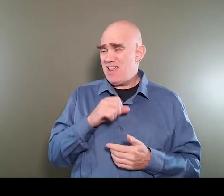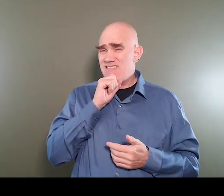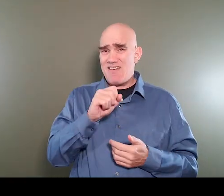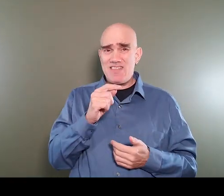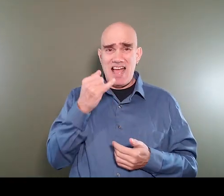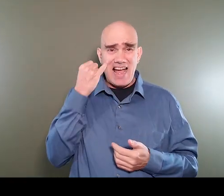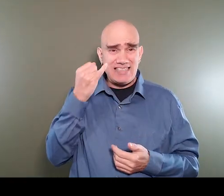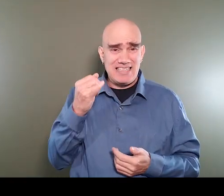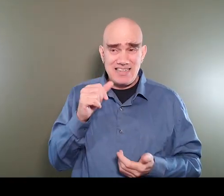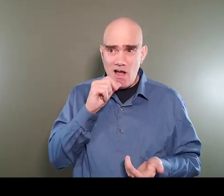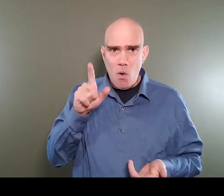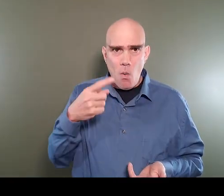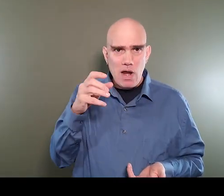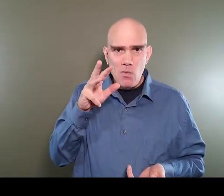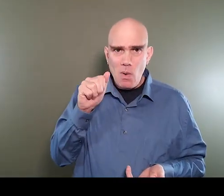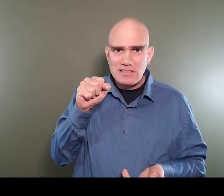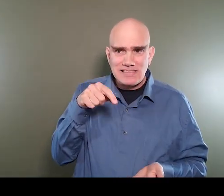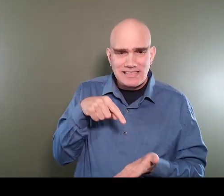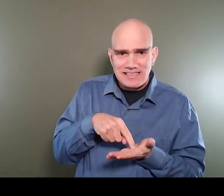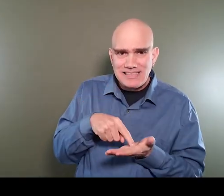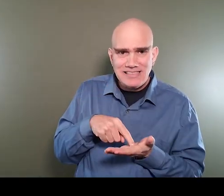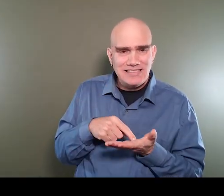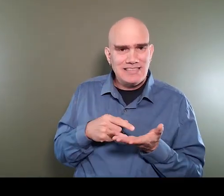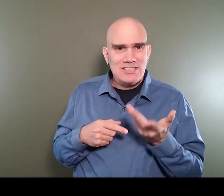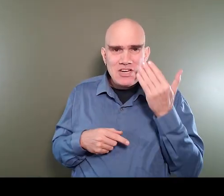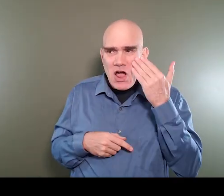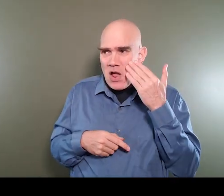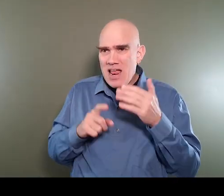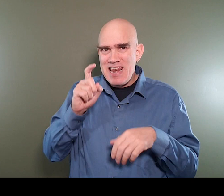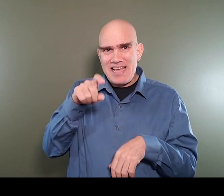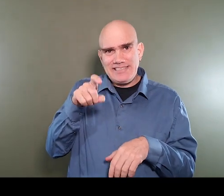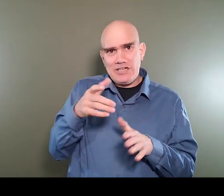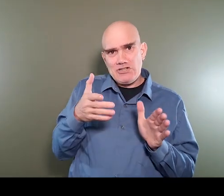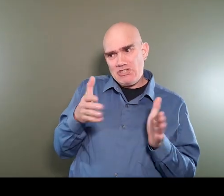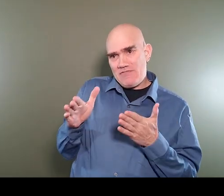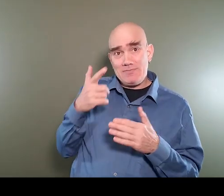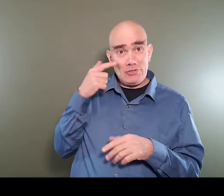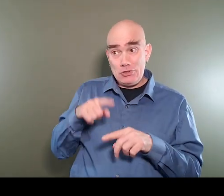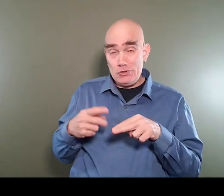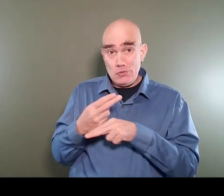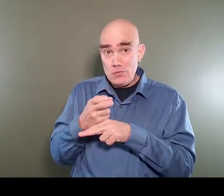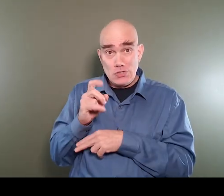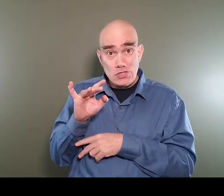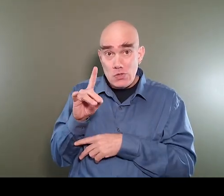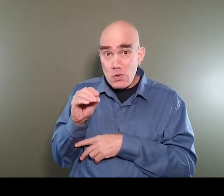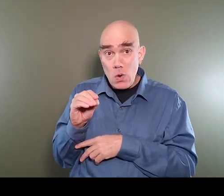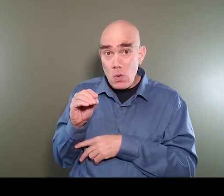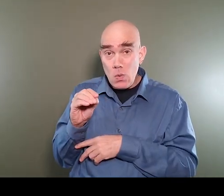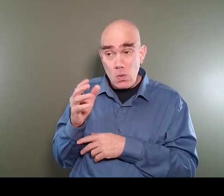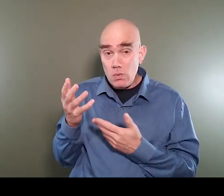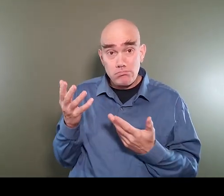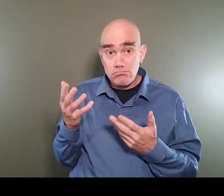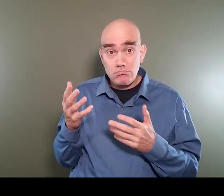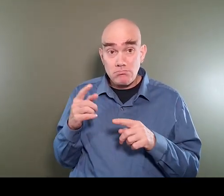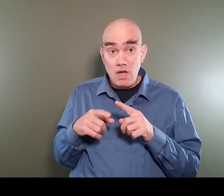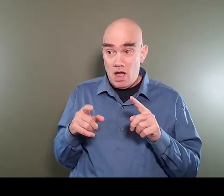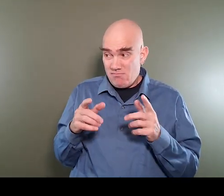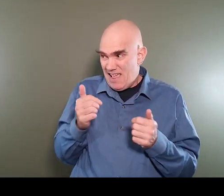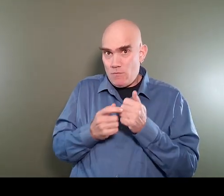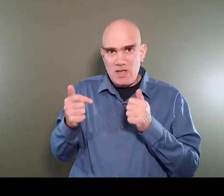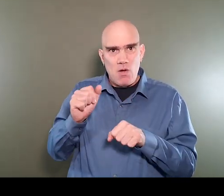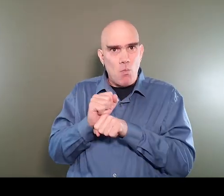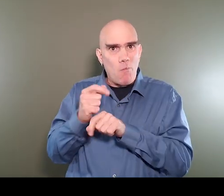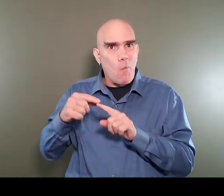Well, and I love the idea of not only there was a necessary shift because you weren't able to use